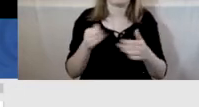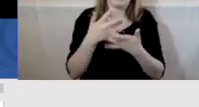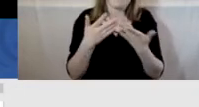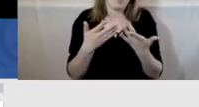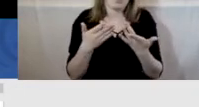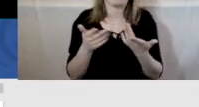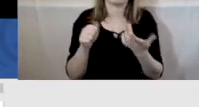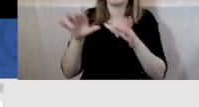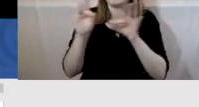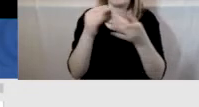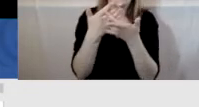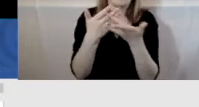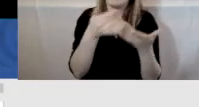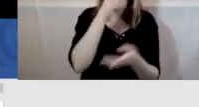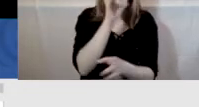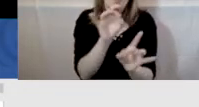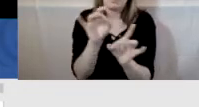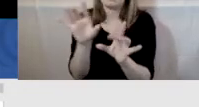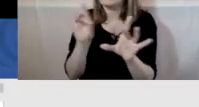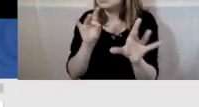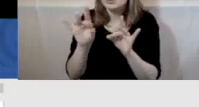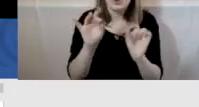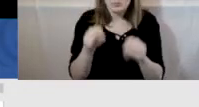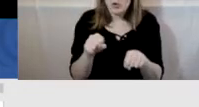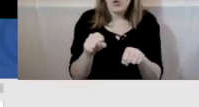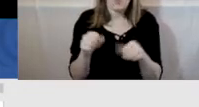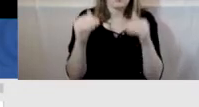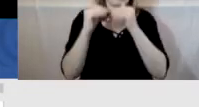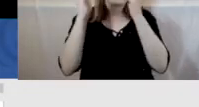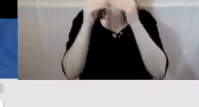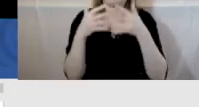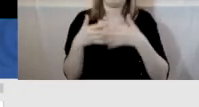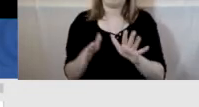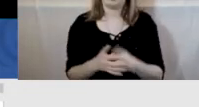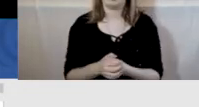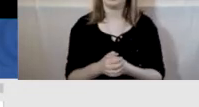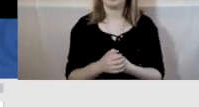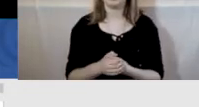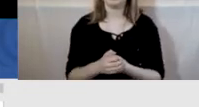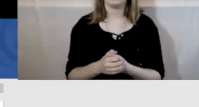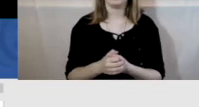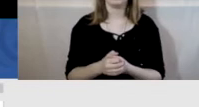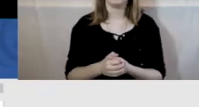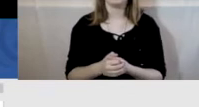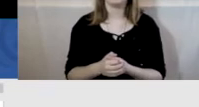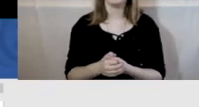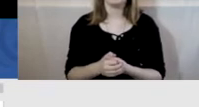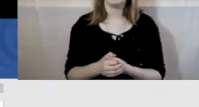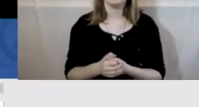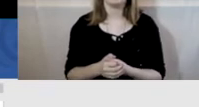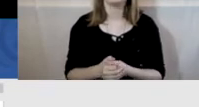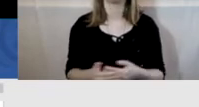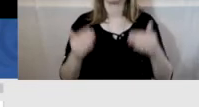to form one clear, you know, like credit or something mark. And